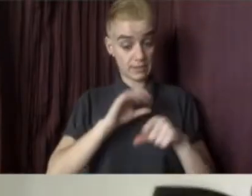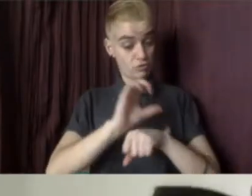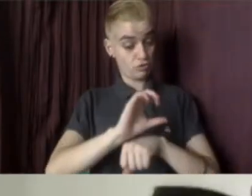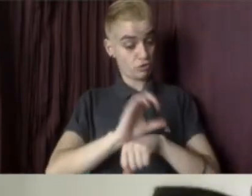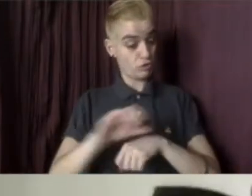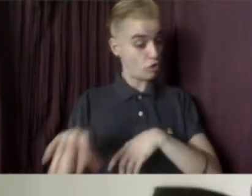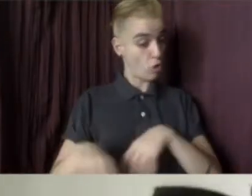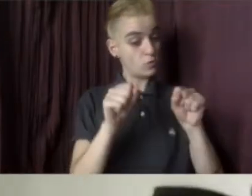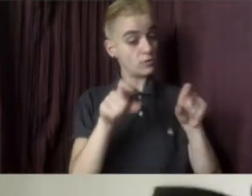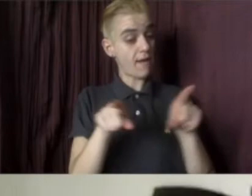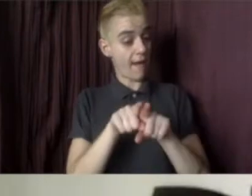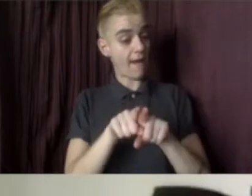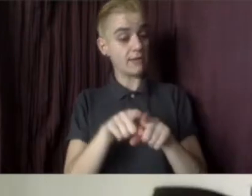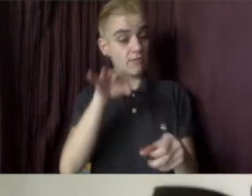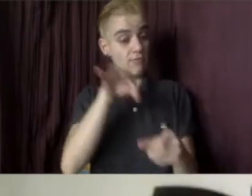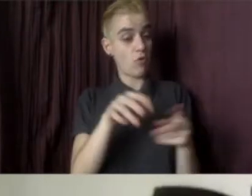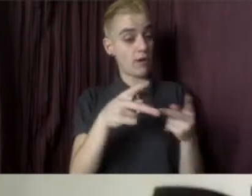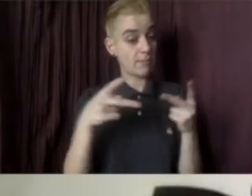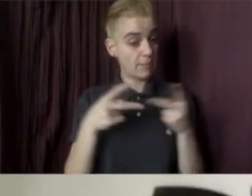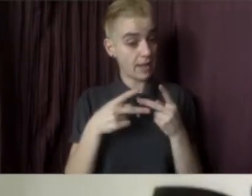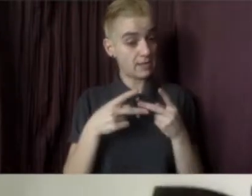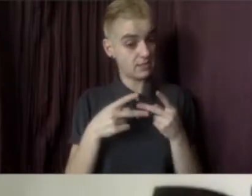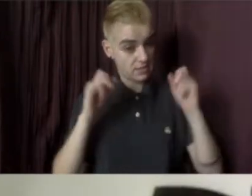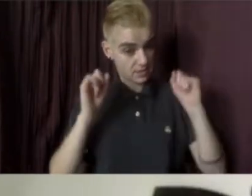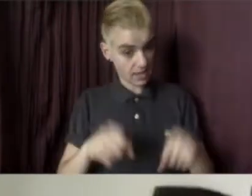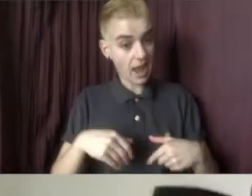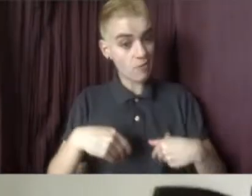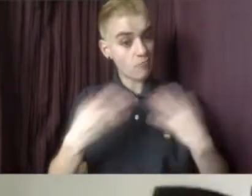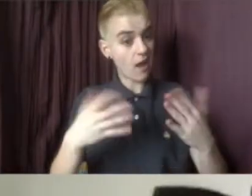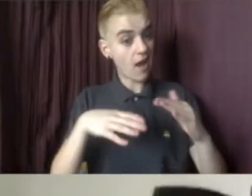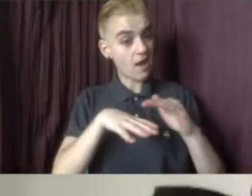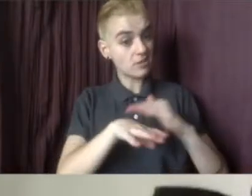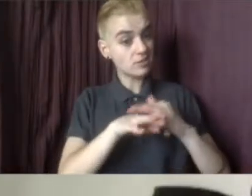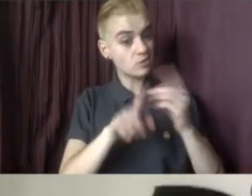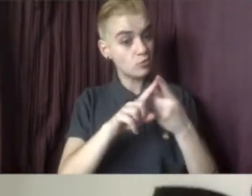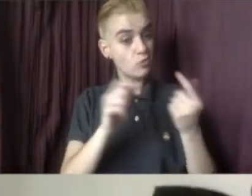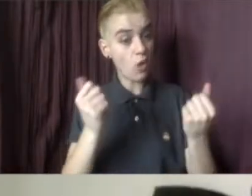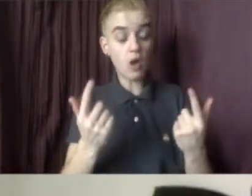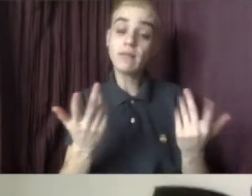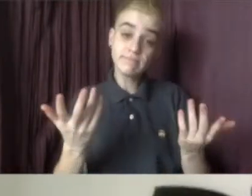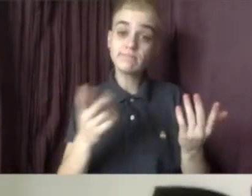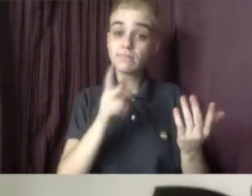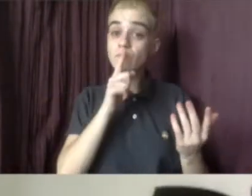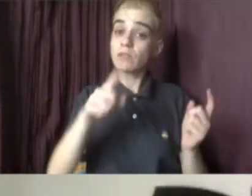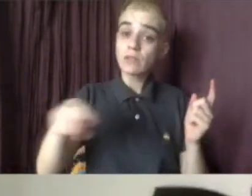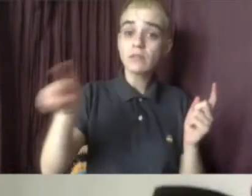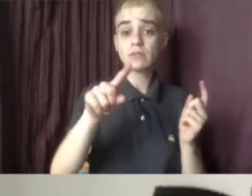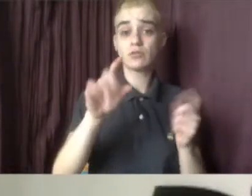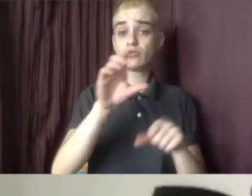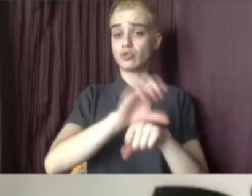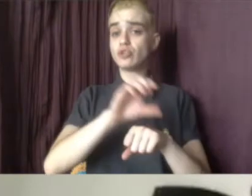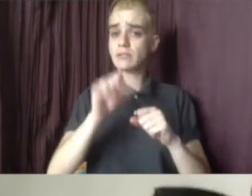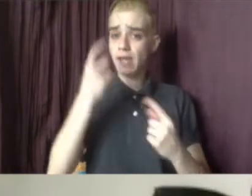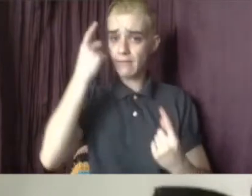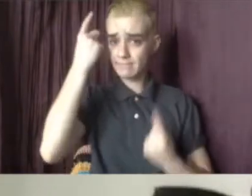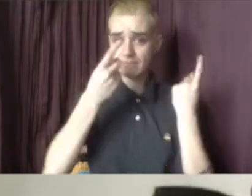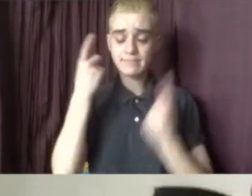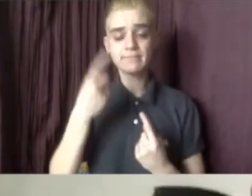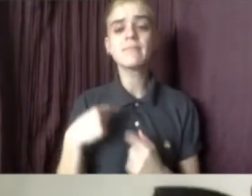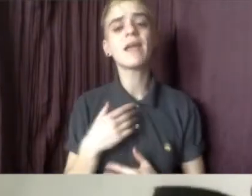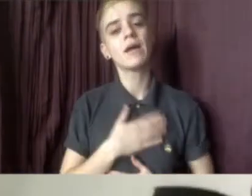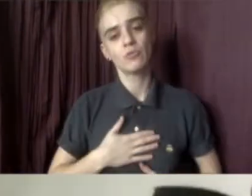people don't know this either. And in the ADA, when the ADA was written, and I've gotten this from history, I was helped out, but I wasn't there